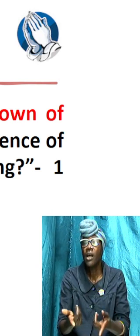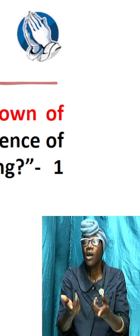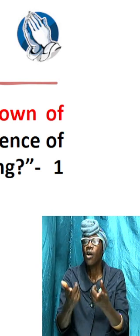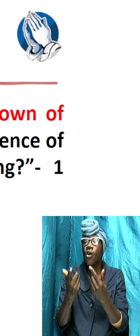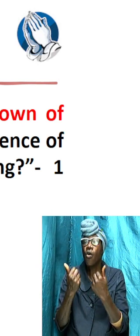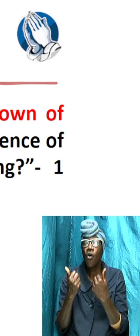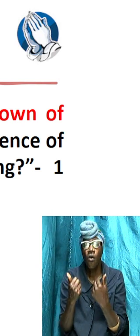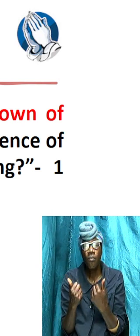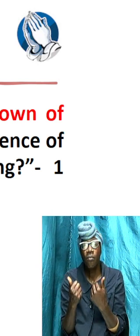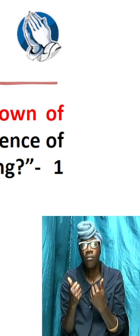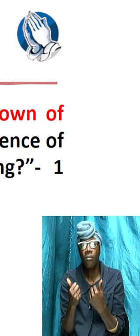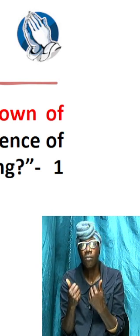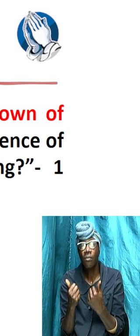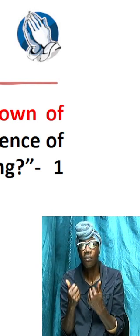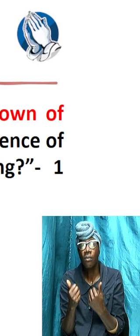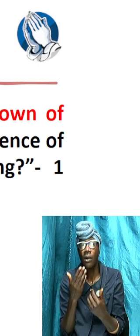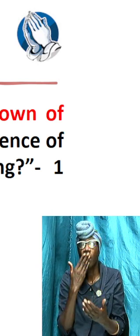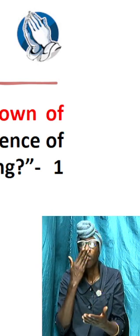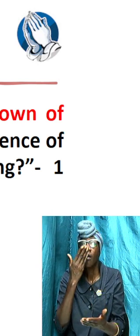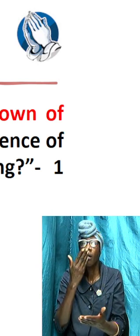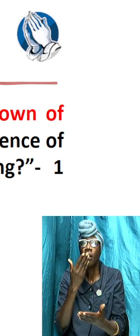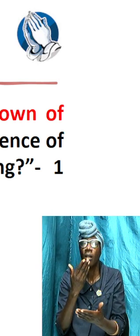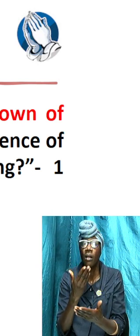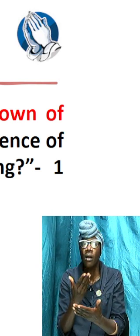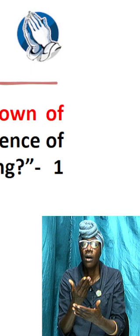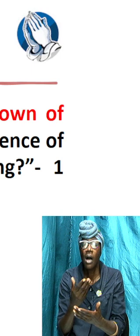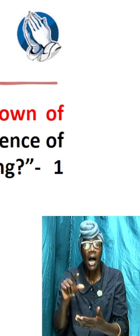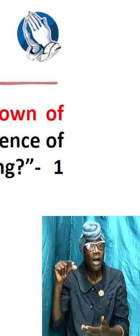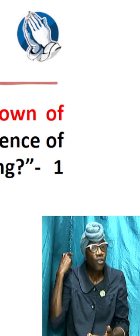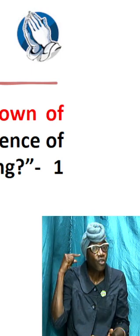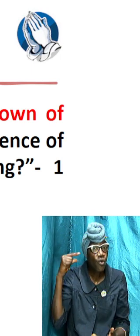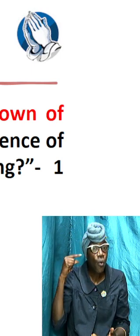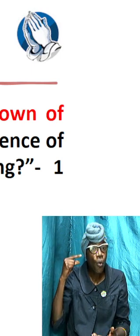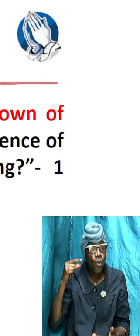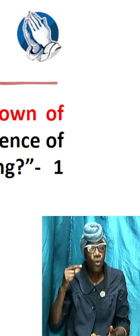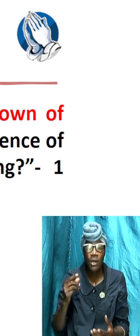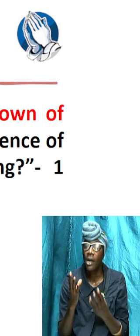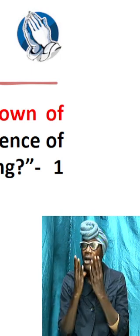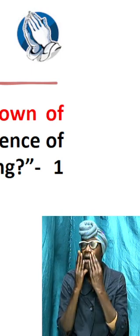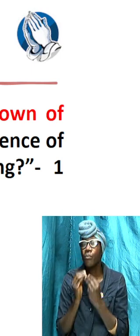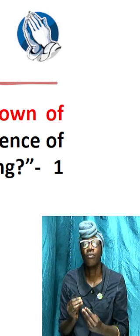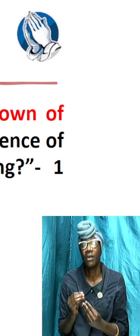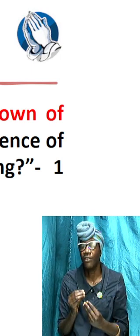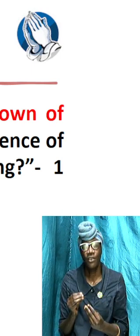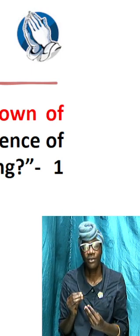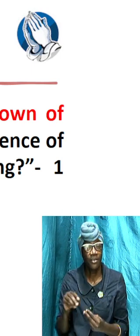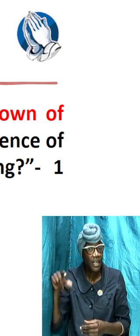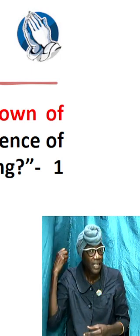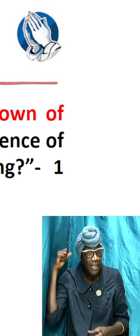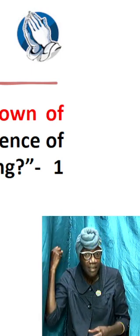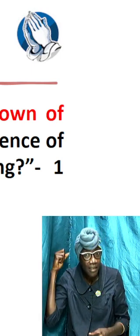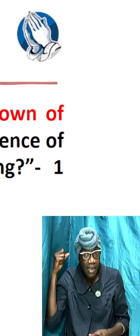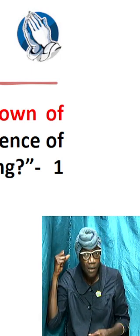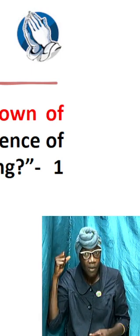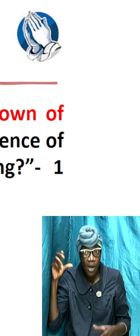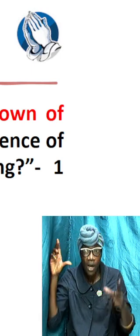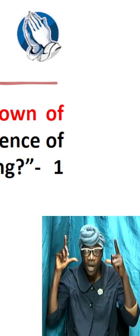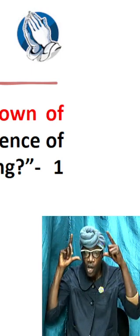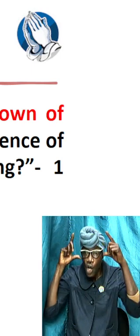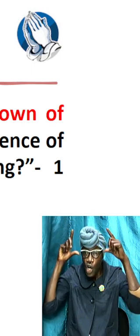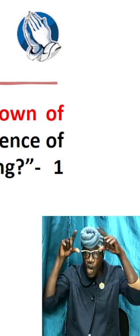as good, come out as gold, or precious stone, or silver, amen. So that's the crown